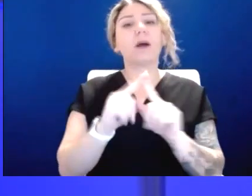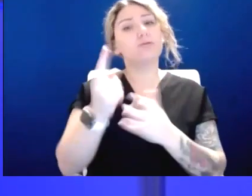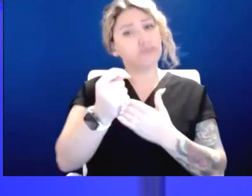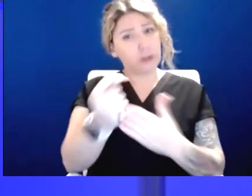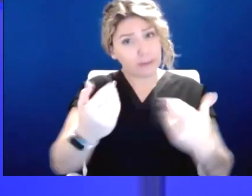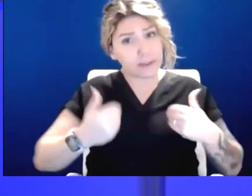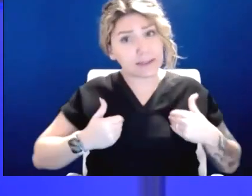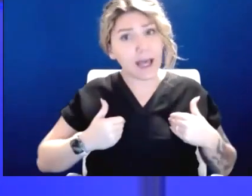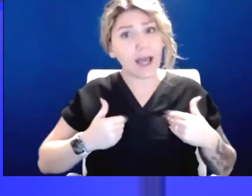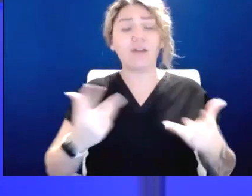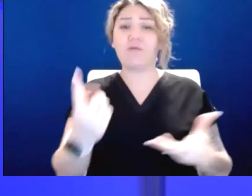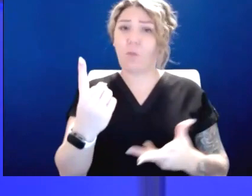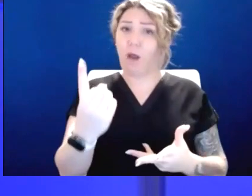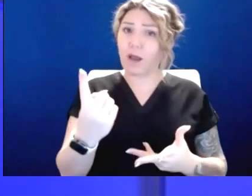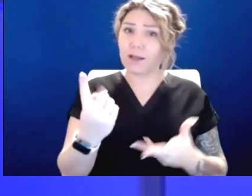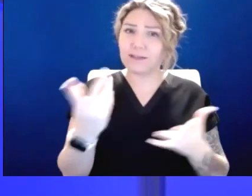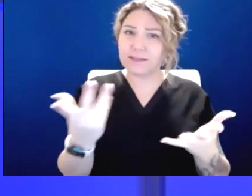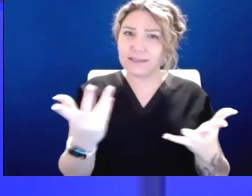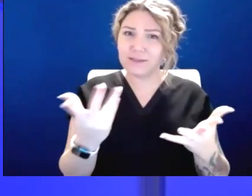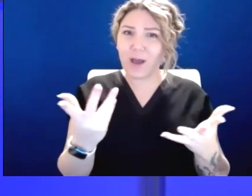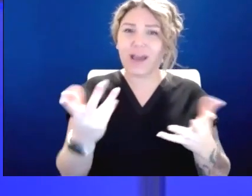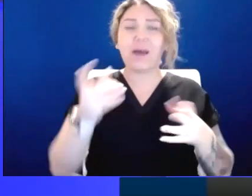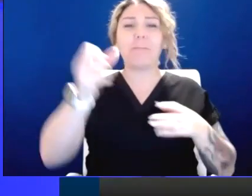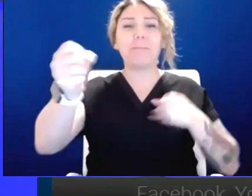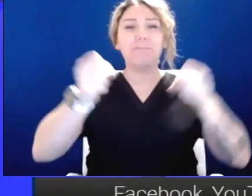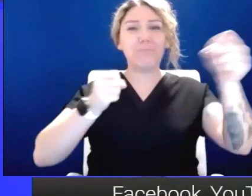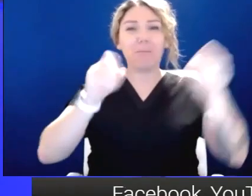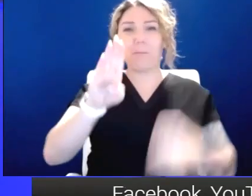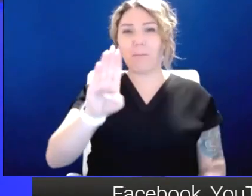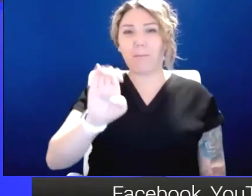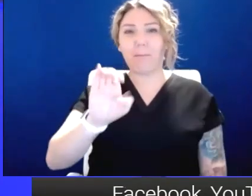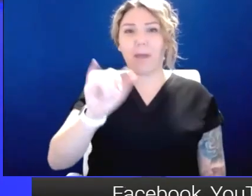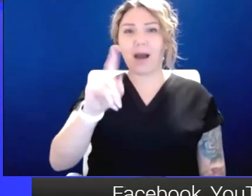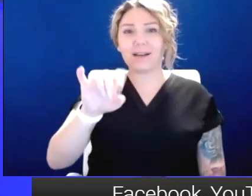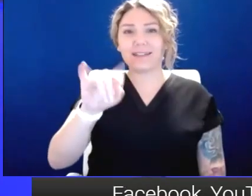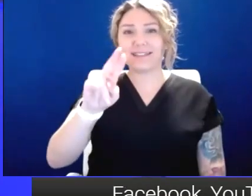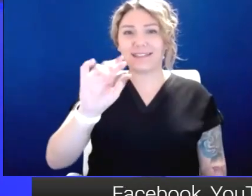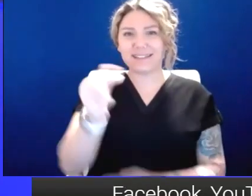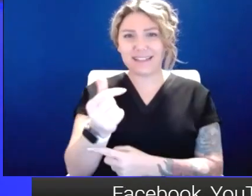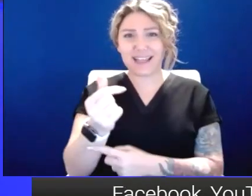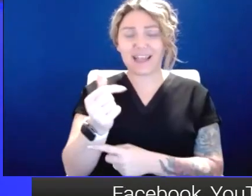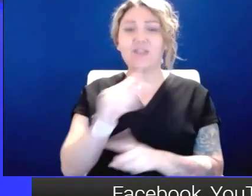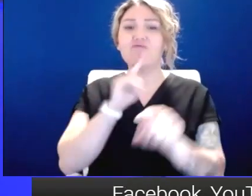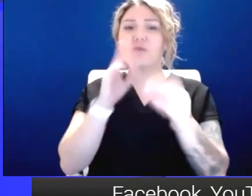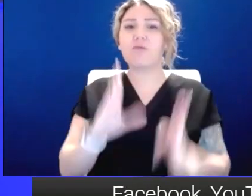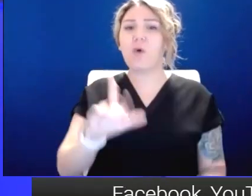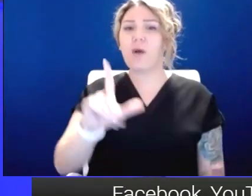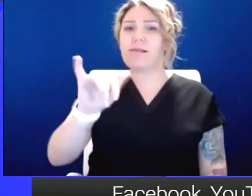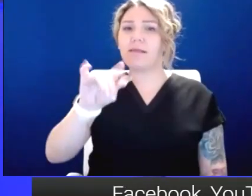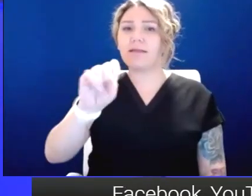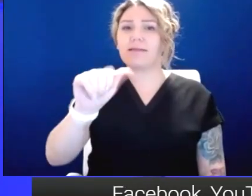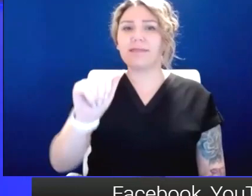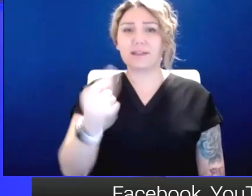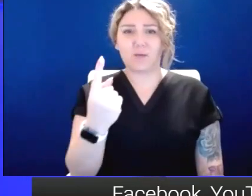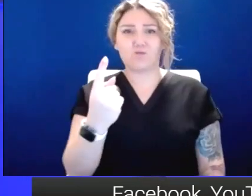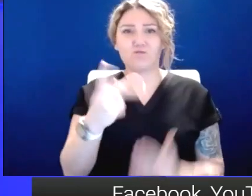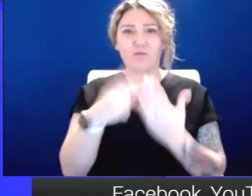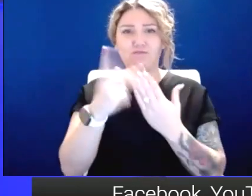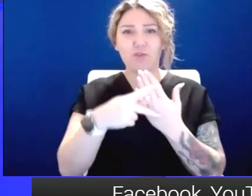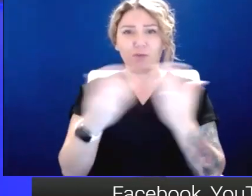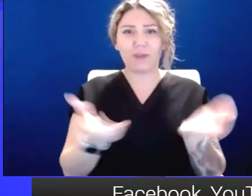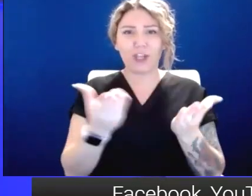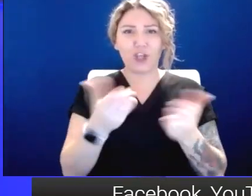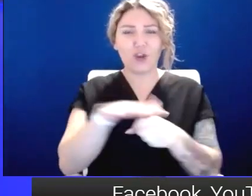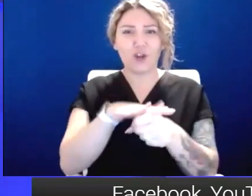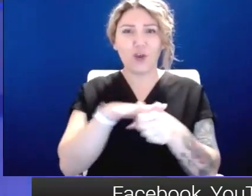those includes boxing. Reporter Lisa Benson takes a look at one program here locally, and she filmed this before the